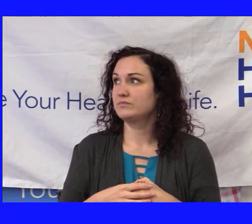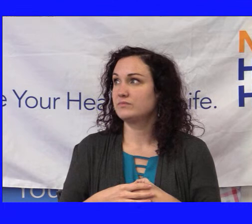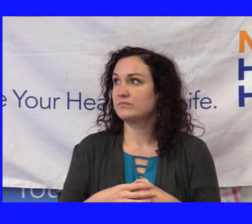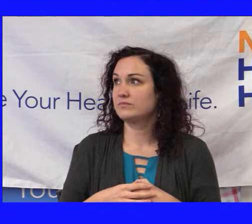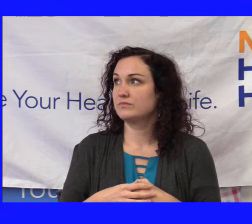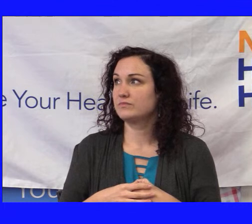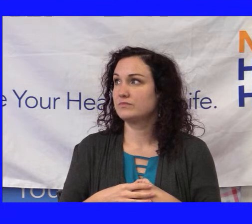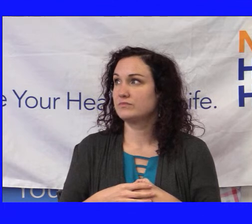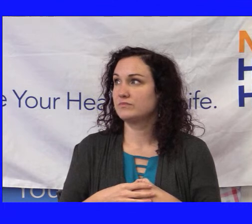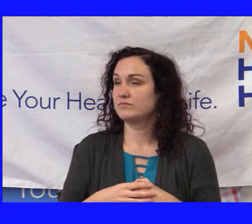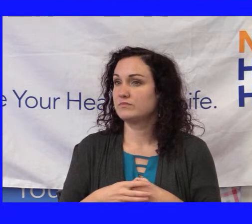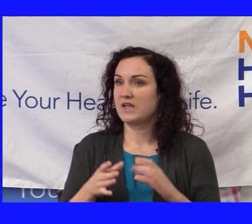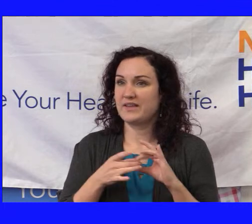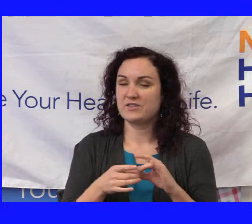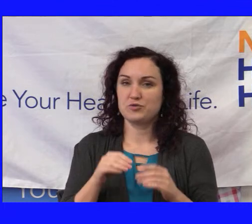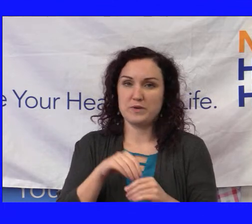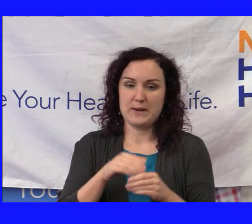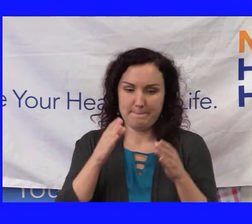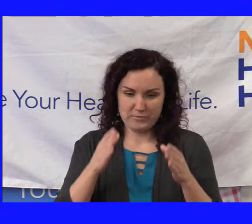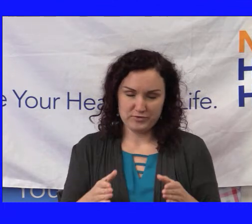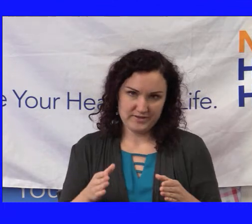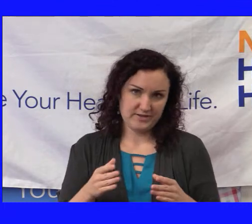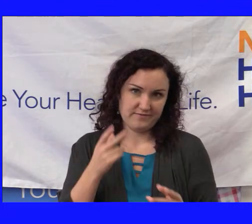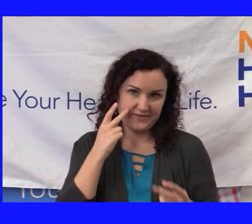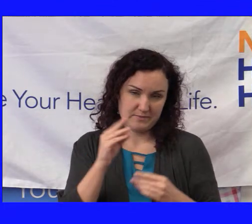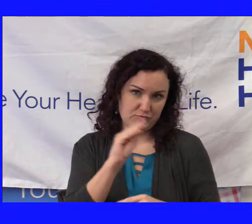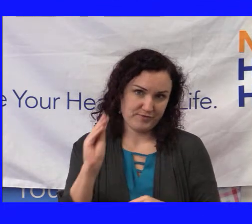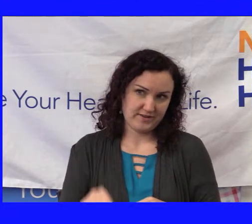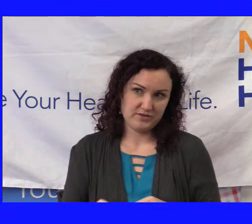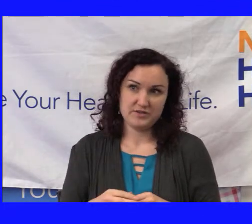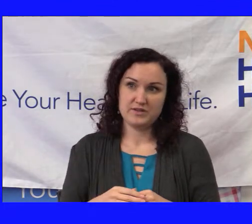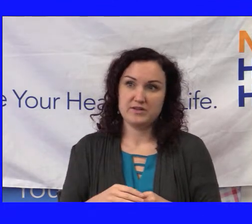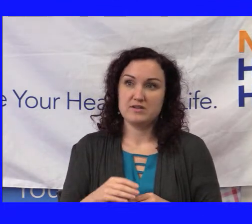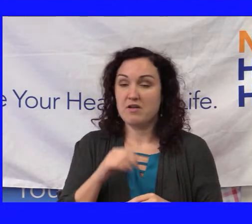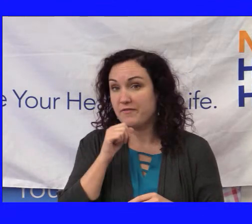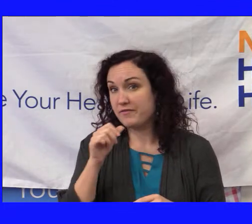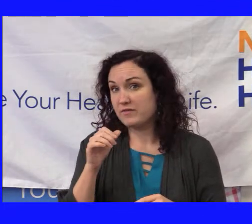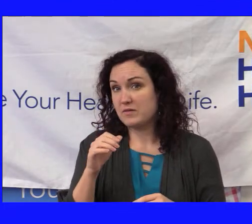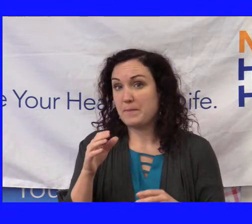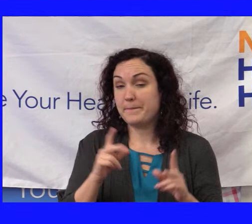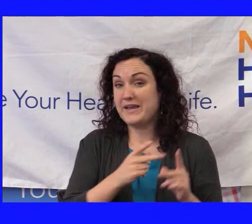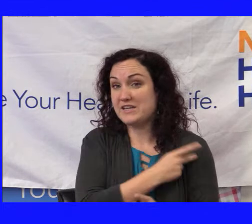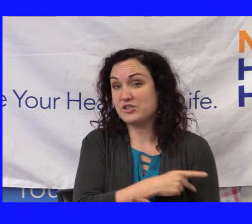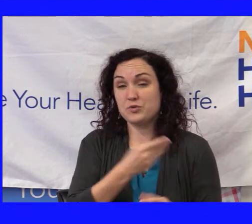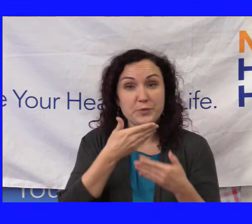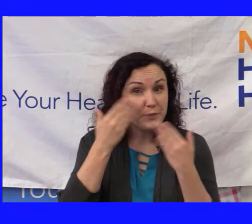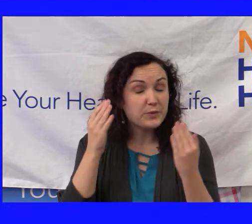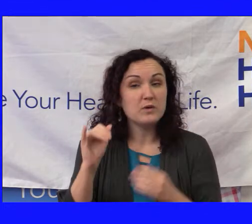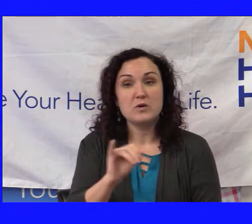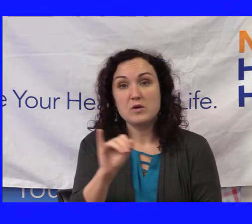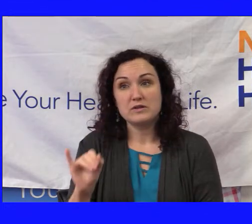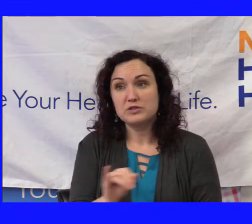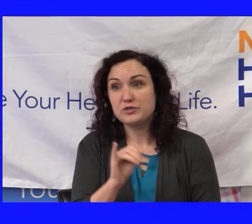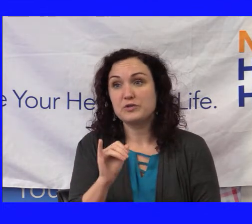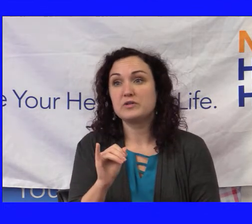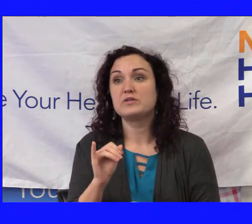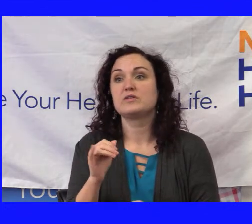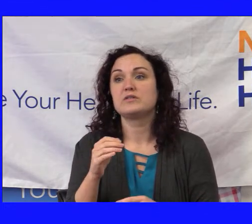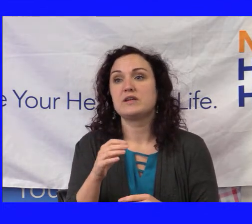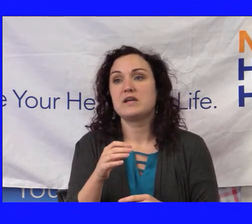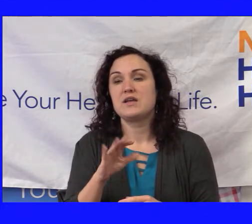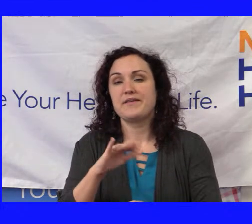Again, I think tied to the in-person visit percentage. The percent of our uninsured patients who were counseled and enrolled